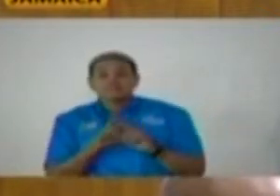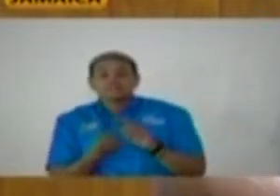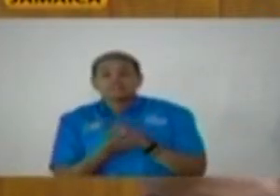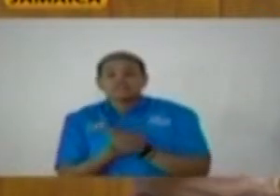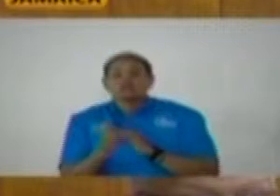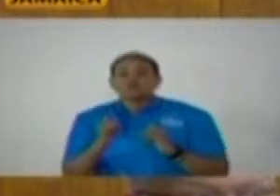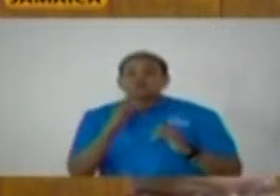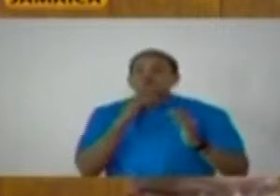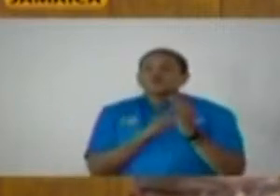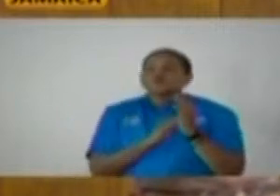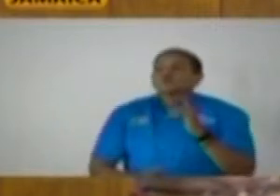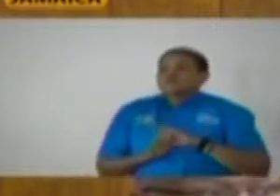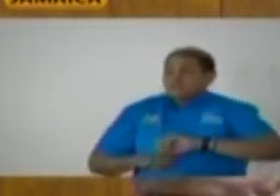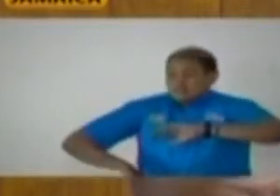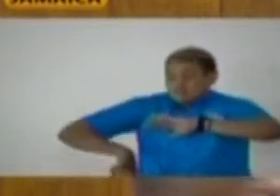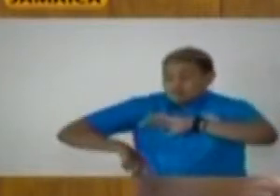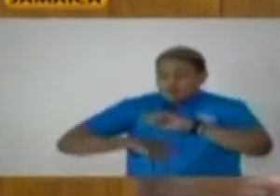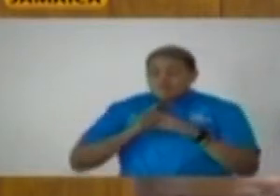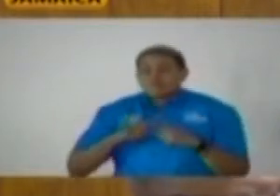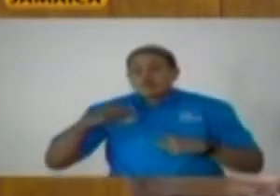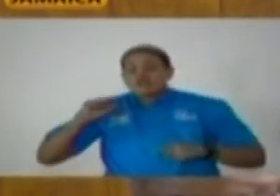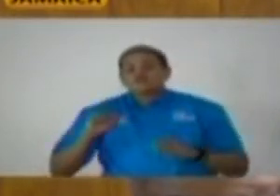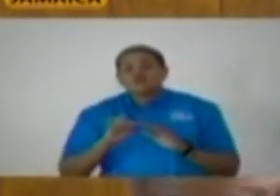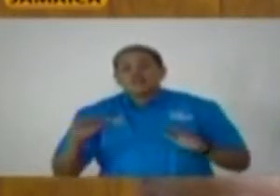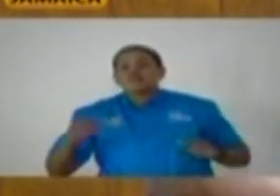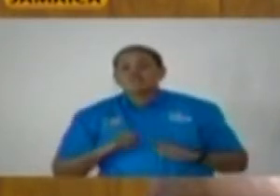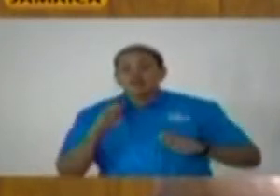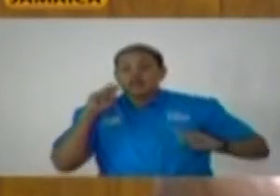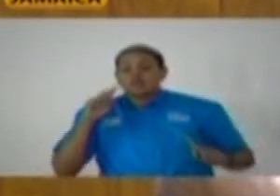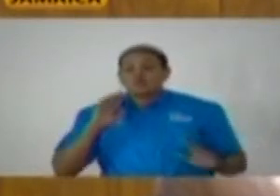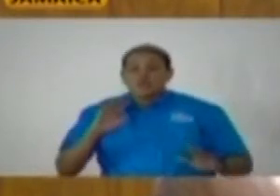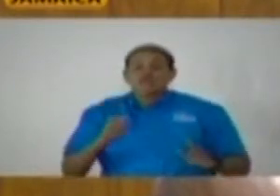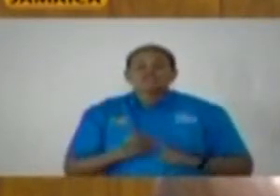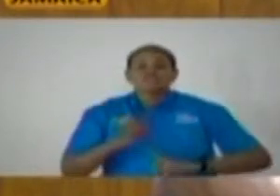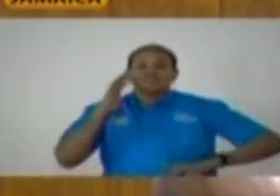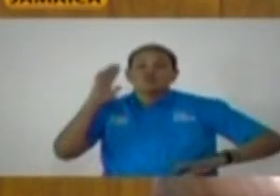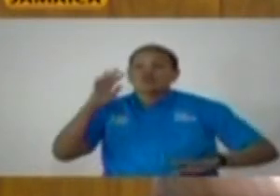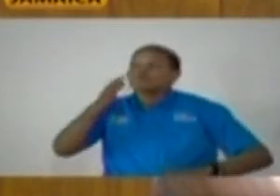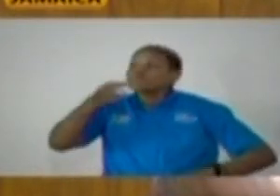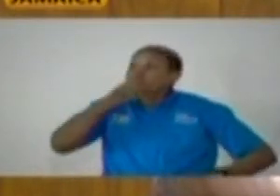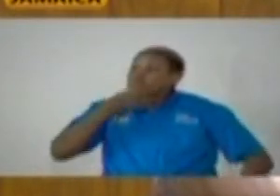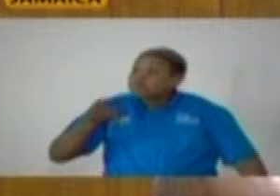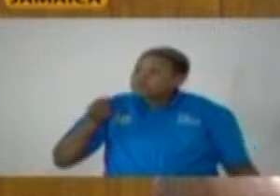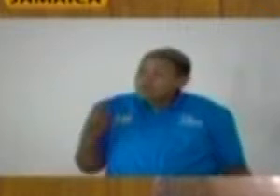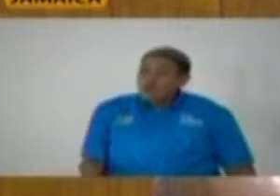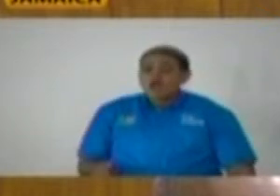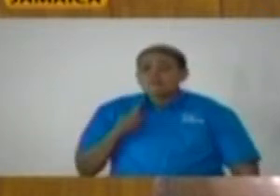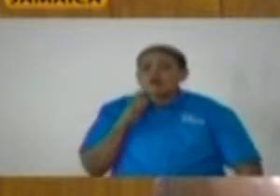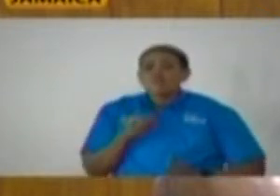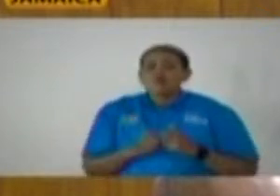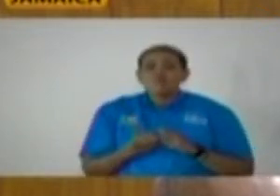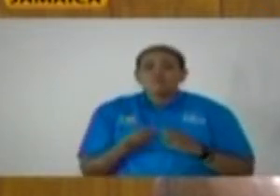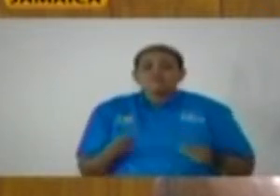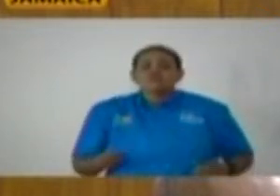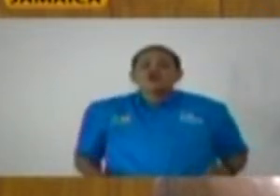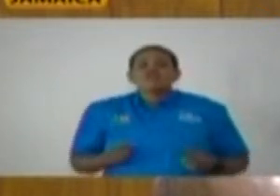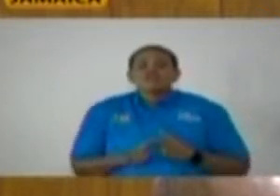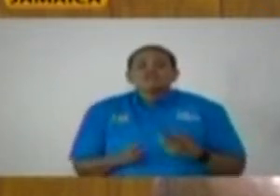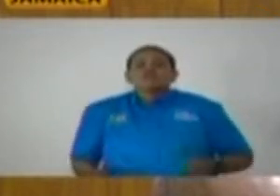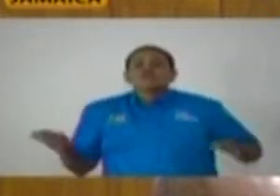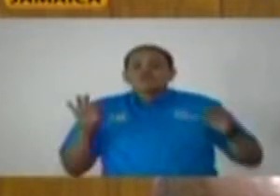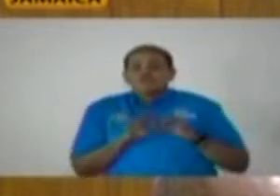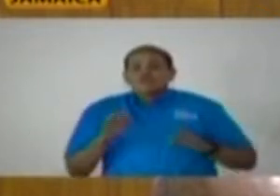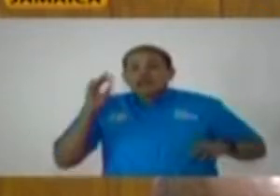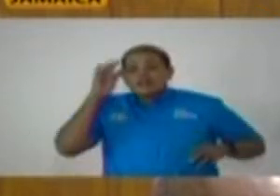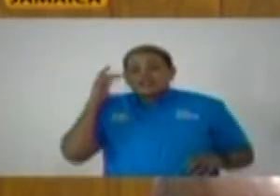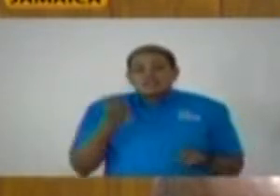with which students at the primary and secondary education levels will be equipped with are problem solving, critical